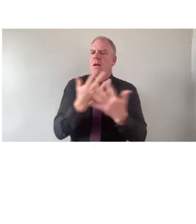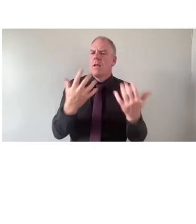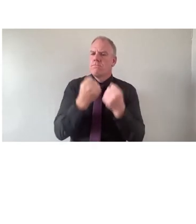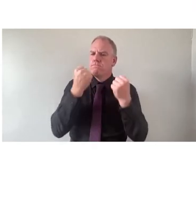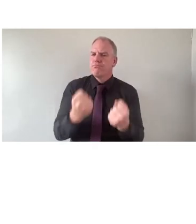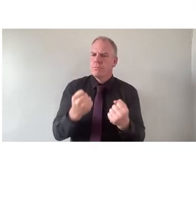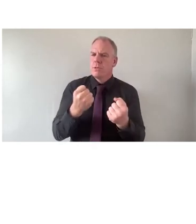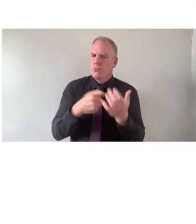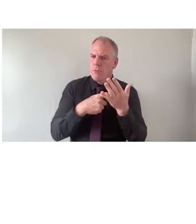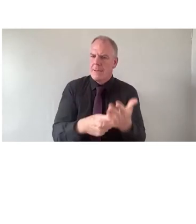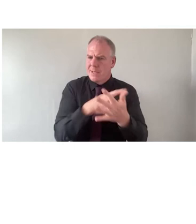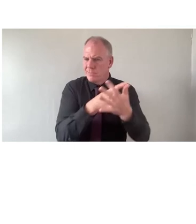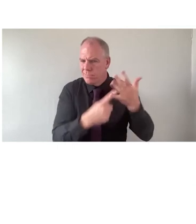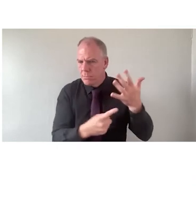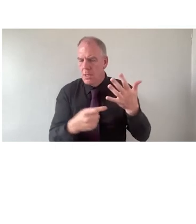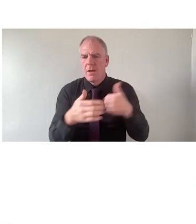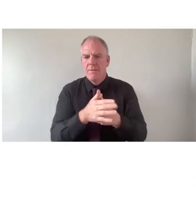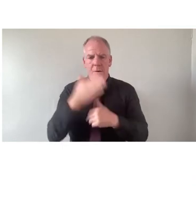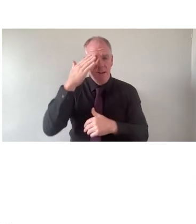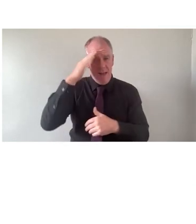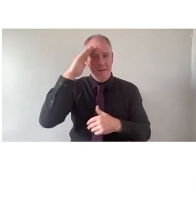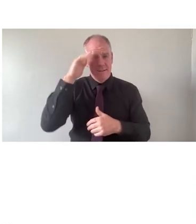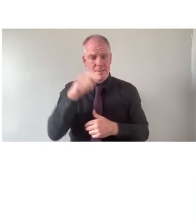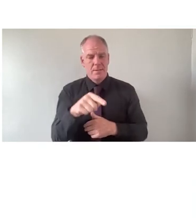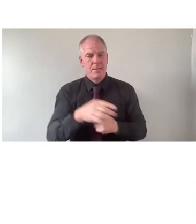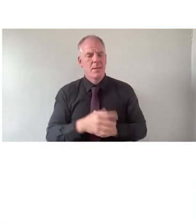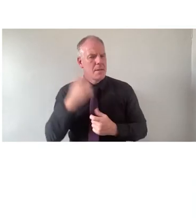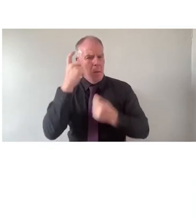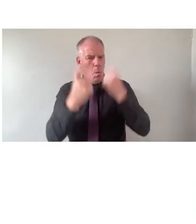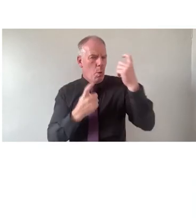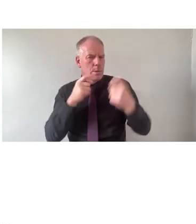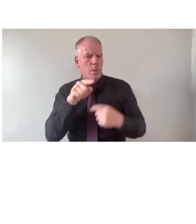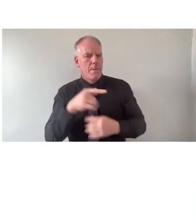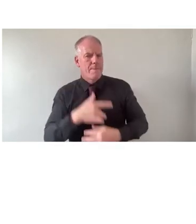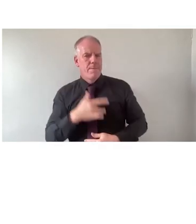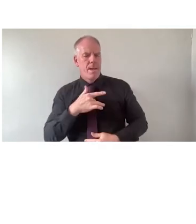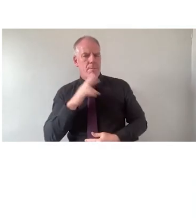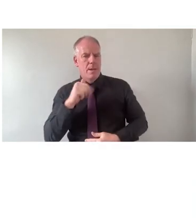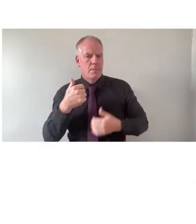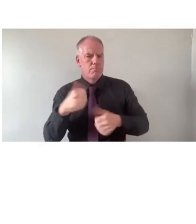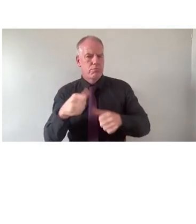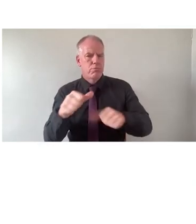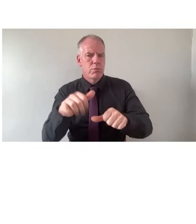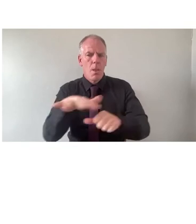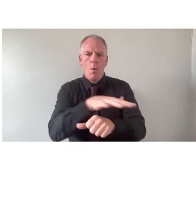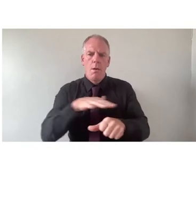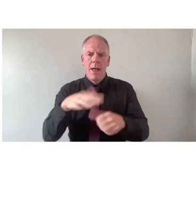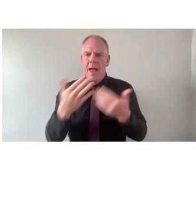and ambitious recommendations for Ireland. I'm wondering how you feel some of that can be affected at local level.